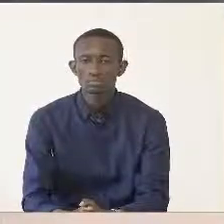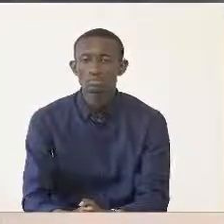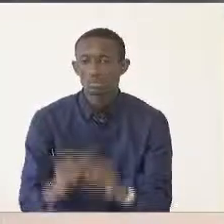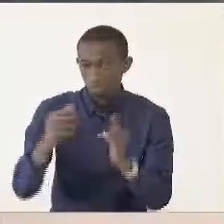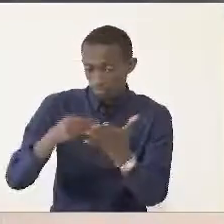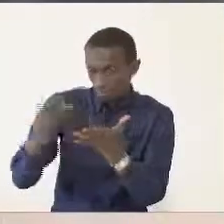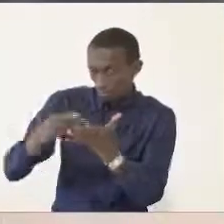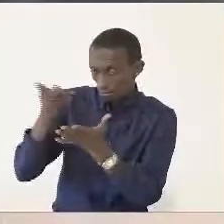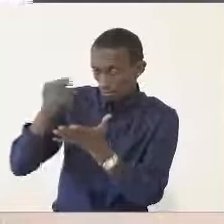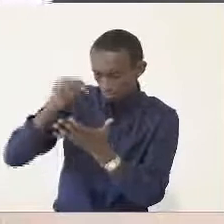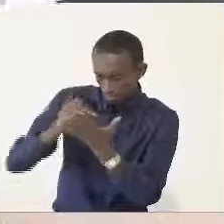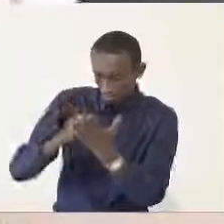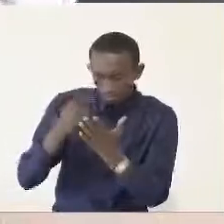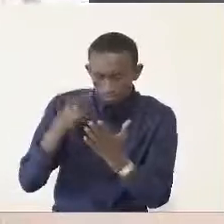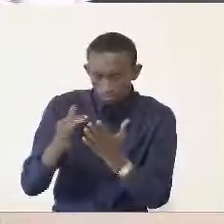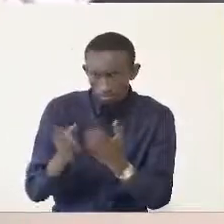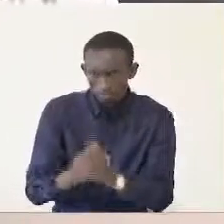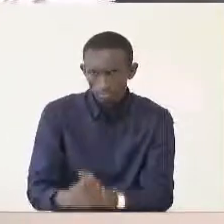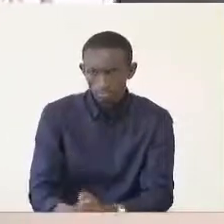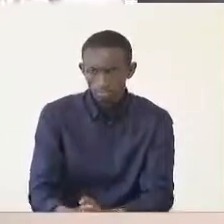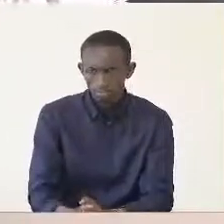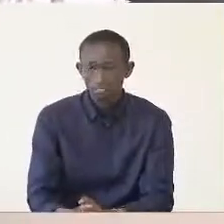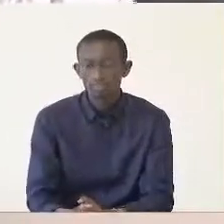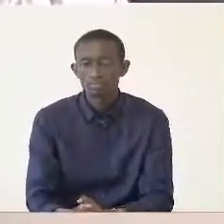your calculator, you find 6